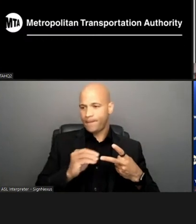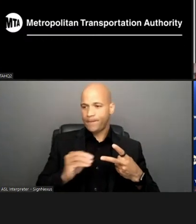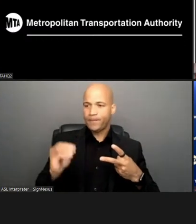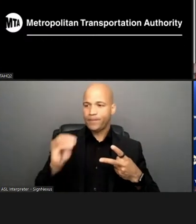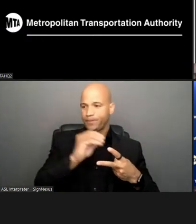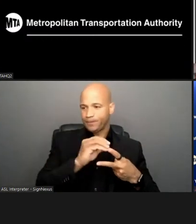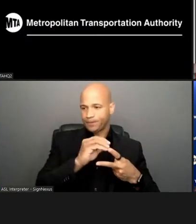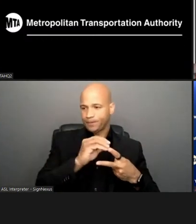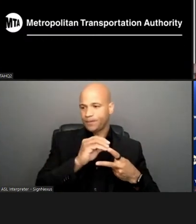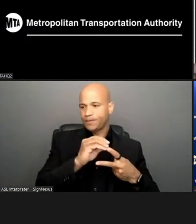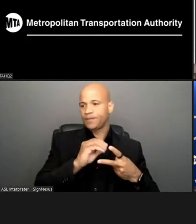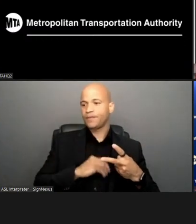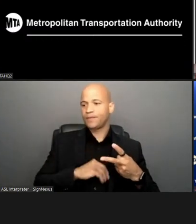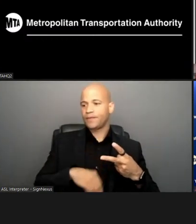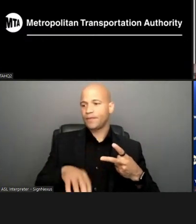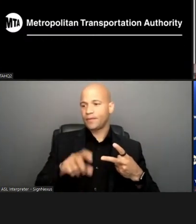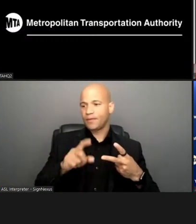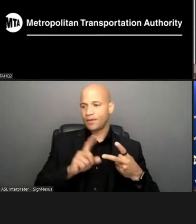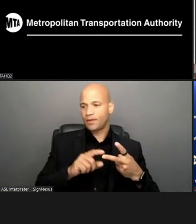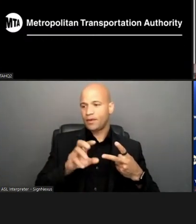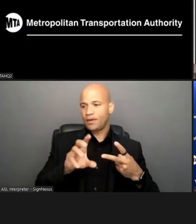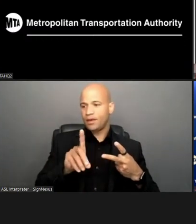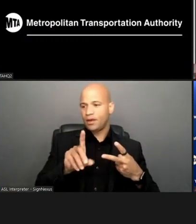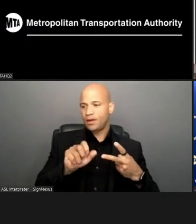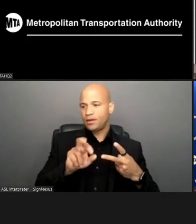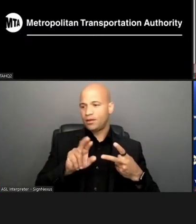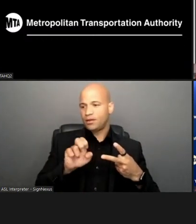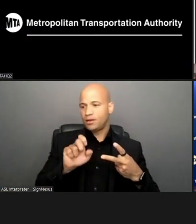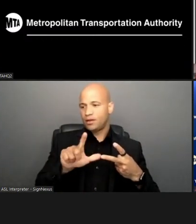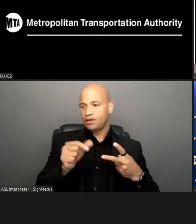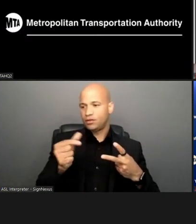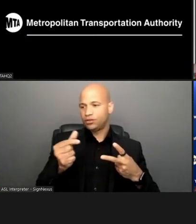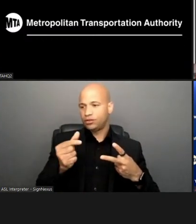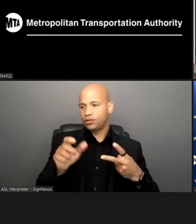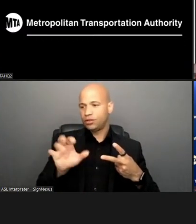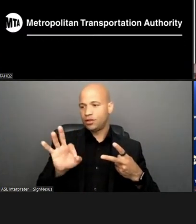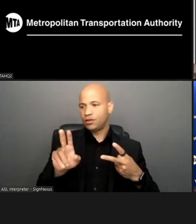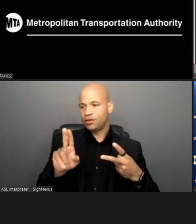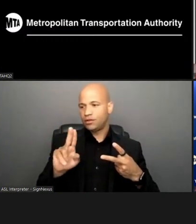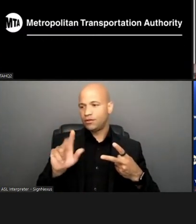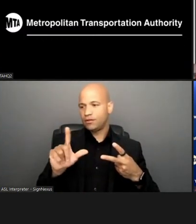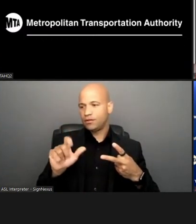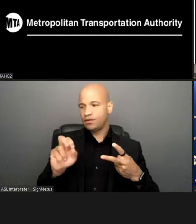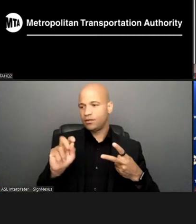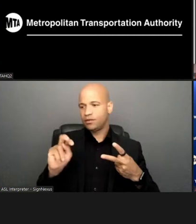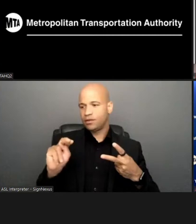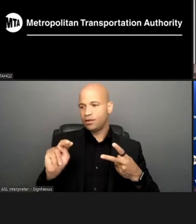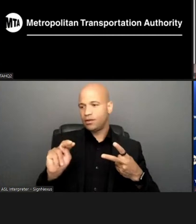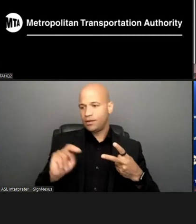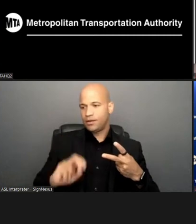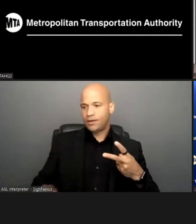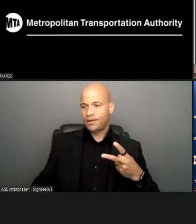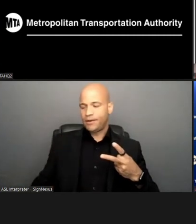speaker is Dario chromatis followed by Daryl G Fulton